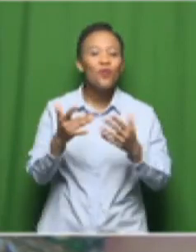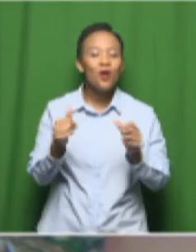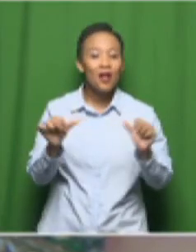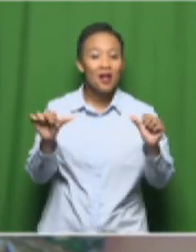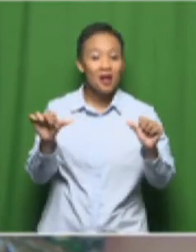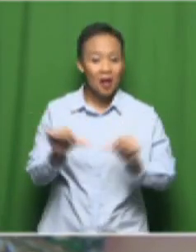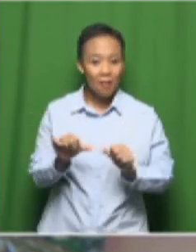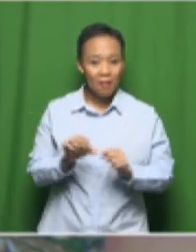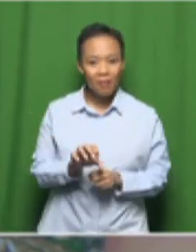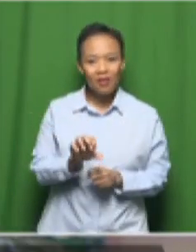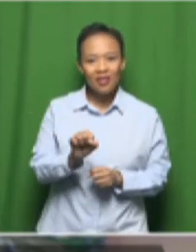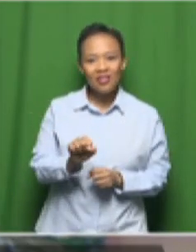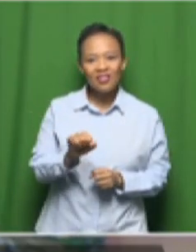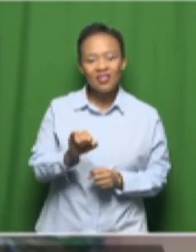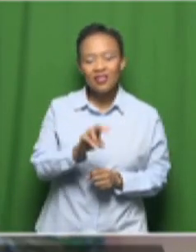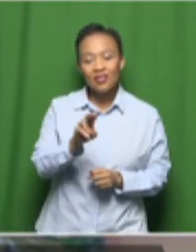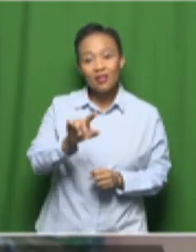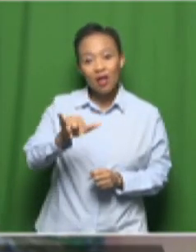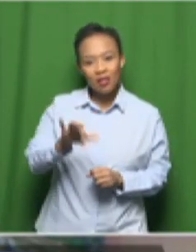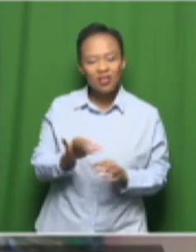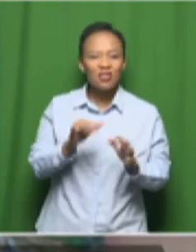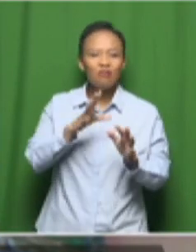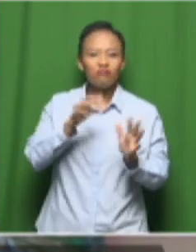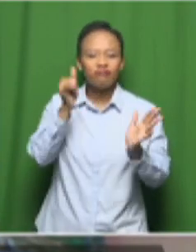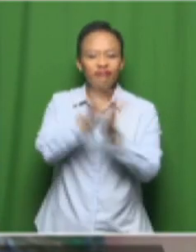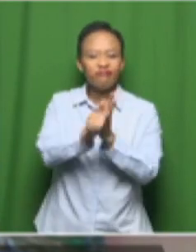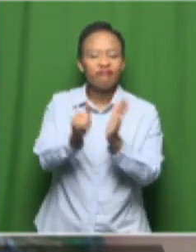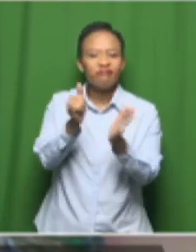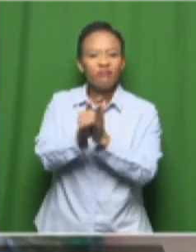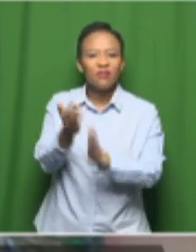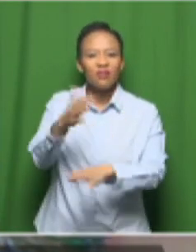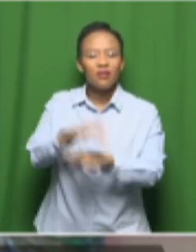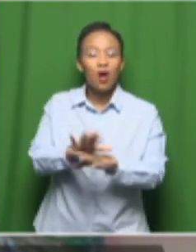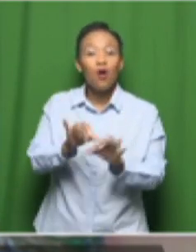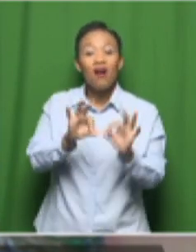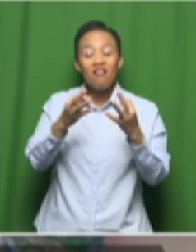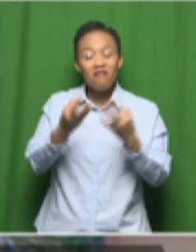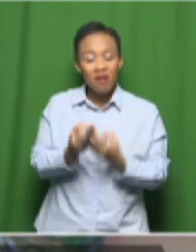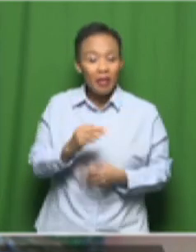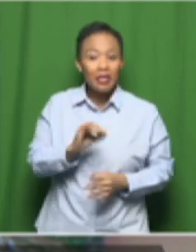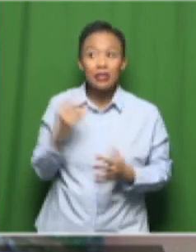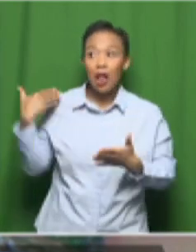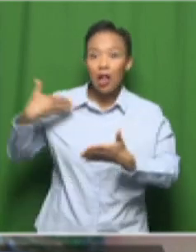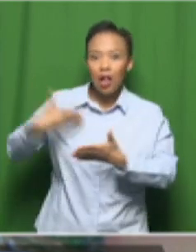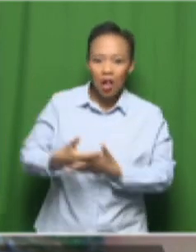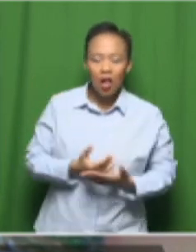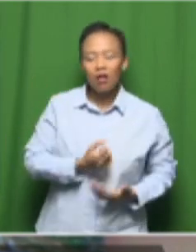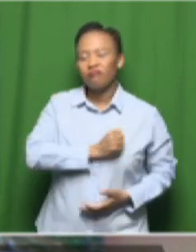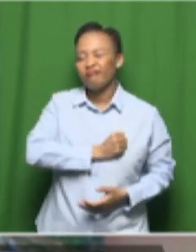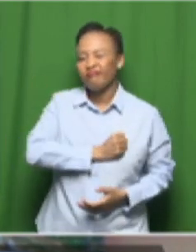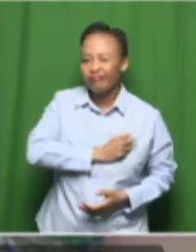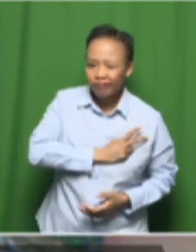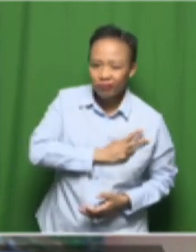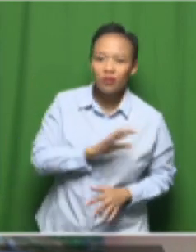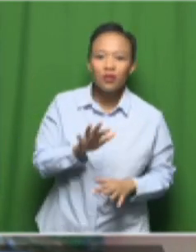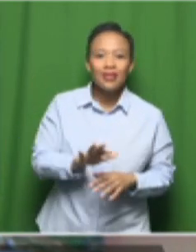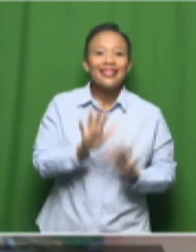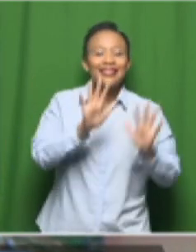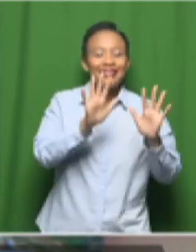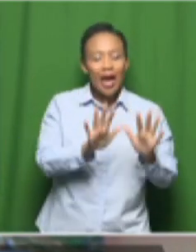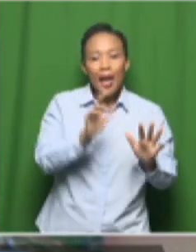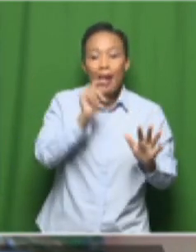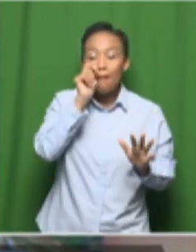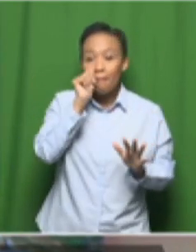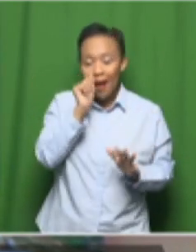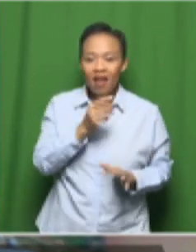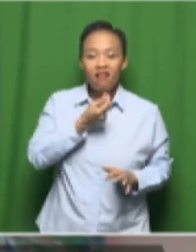The Sizzlers massacre was a tragic event that left families of the victims wounded to date. In 2003, 10 gay men were